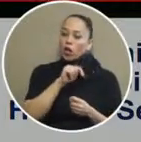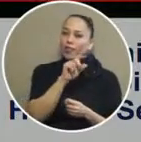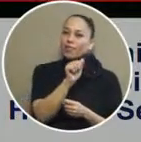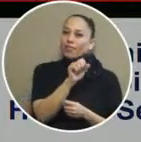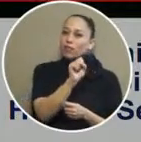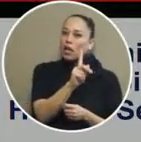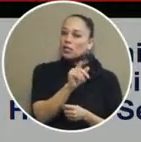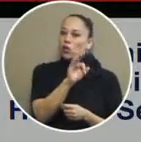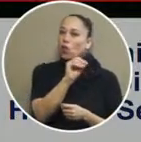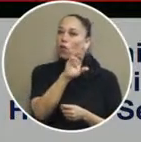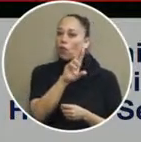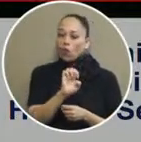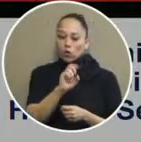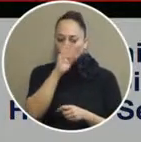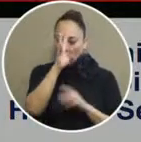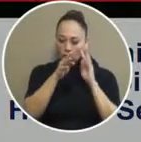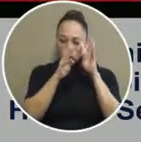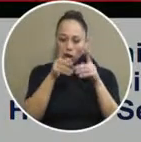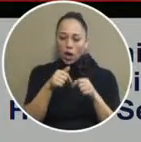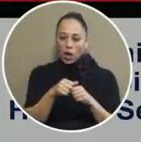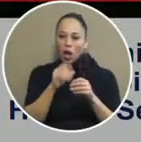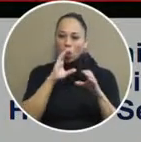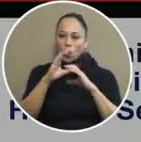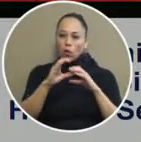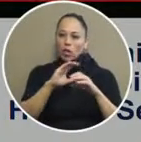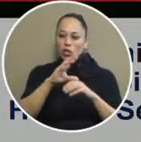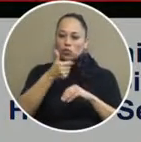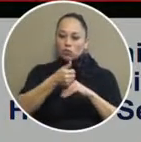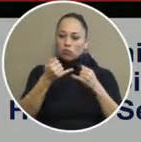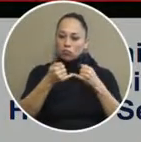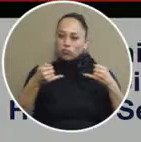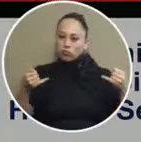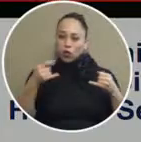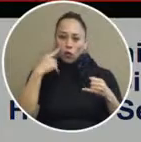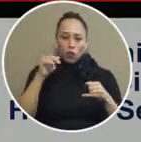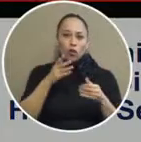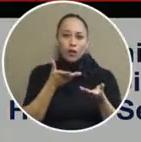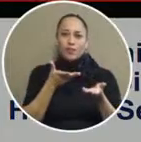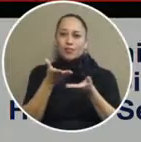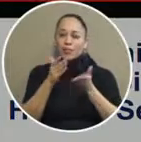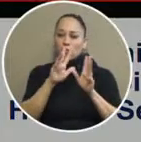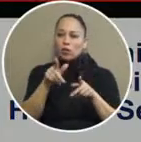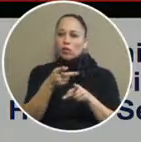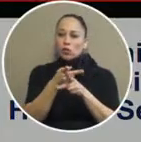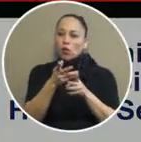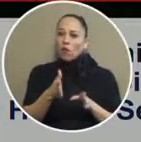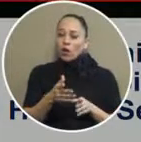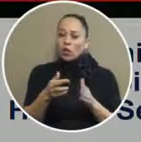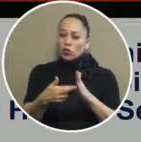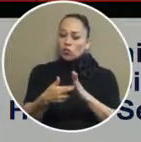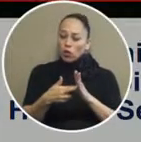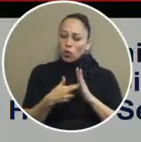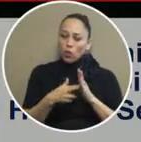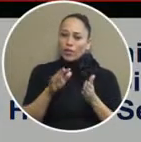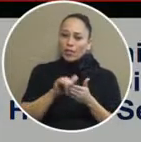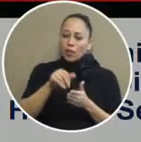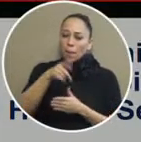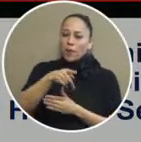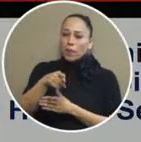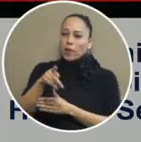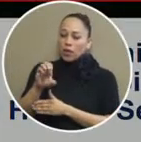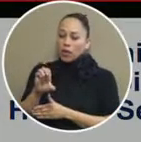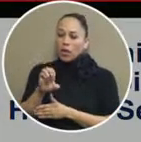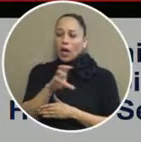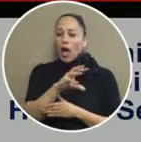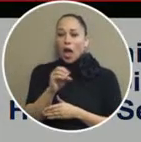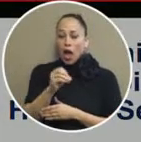created a streamlined communication process for service providers to request that PPE,